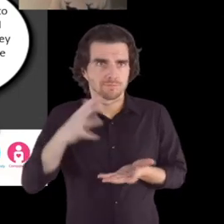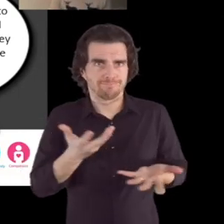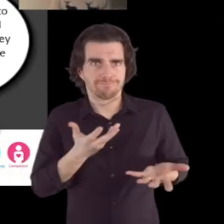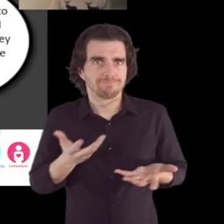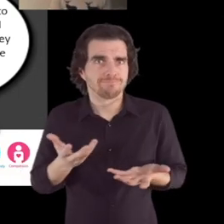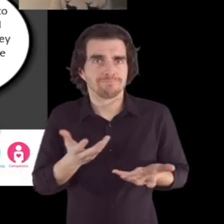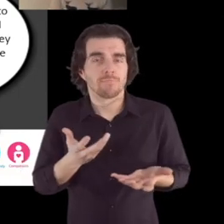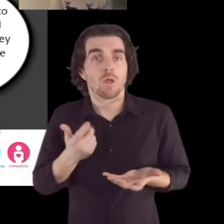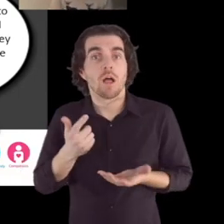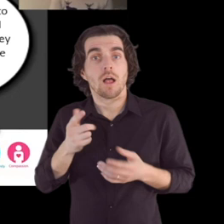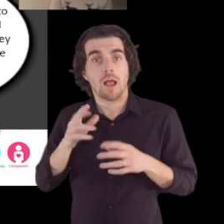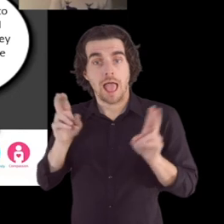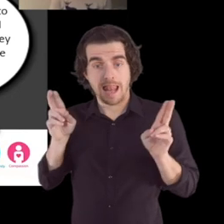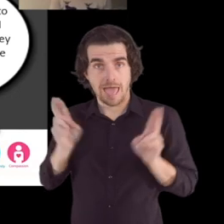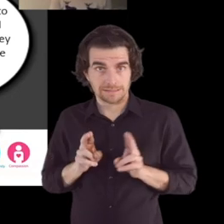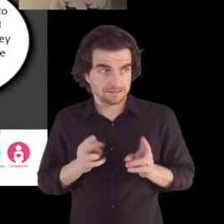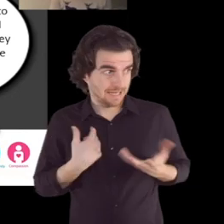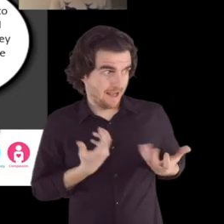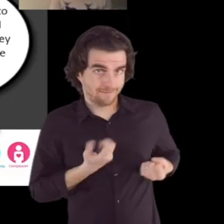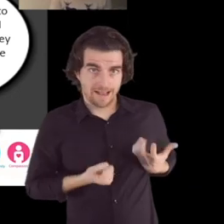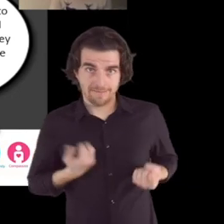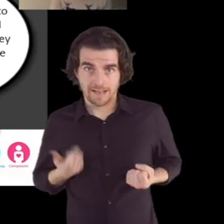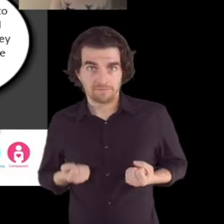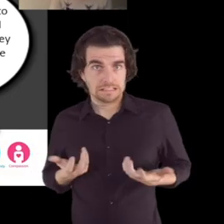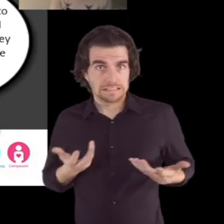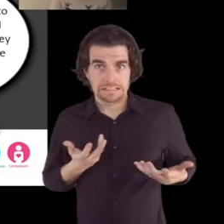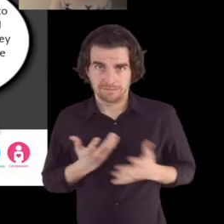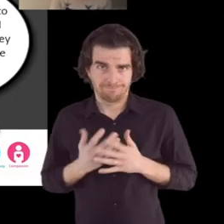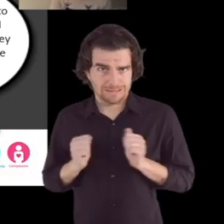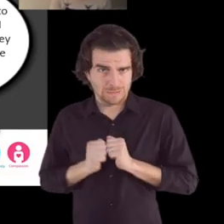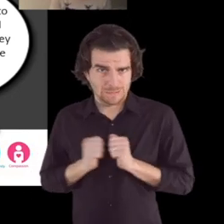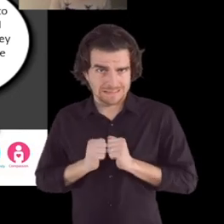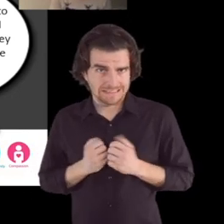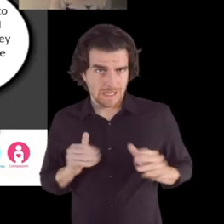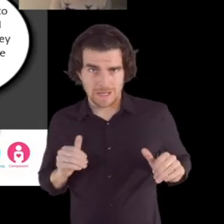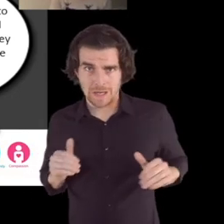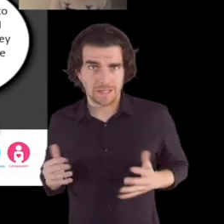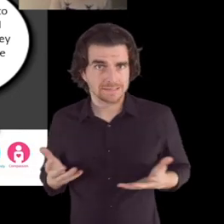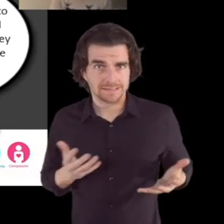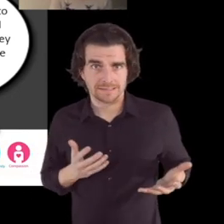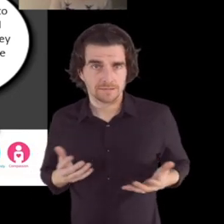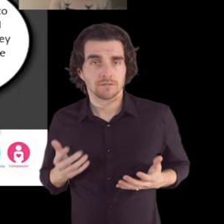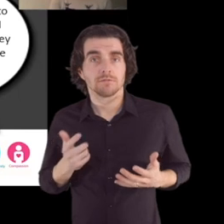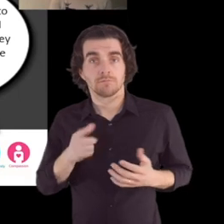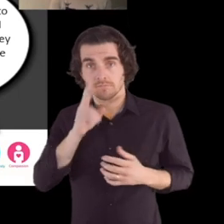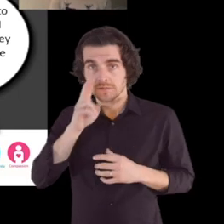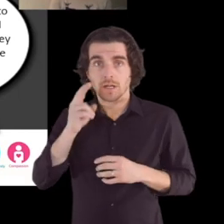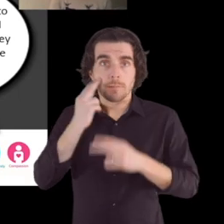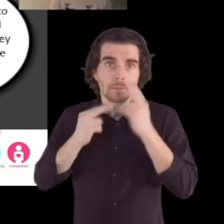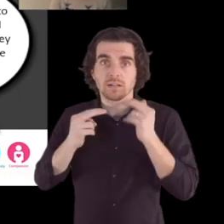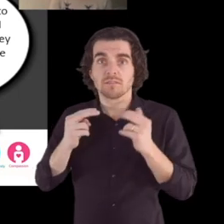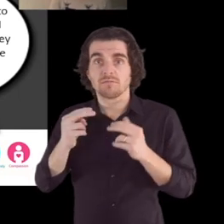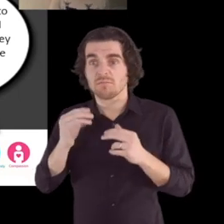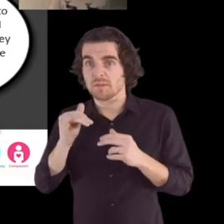and, you know, with less resources. And, you know, I think that it was difficult because when